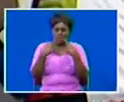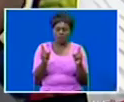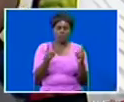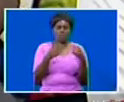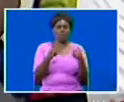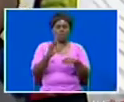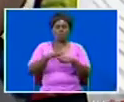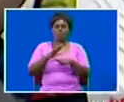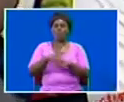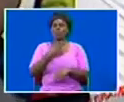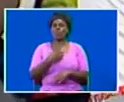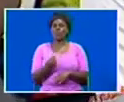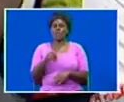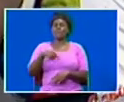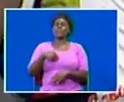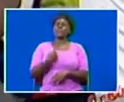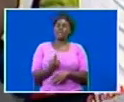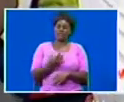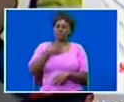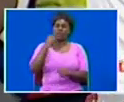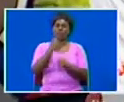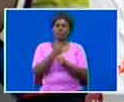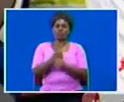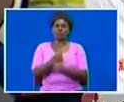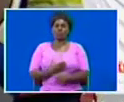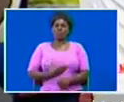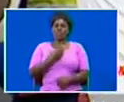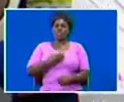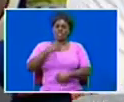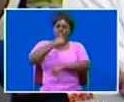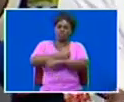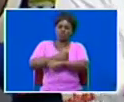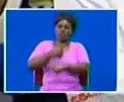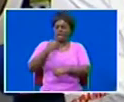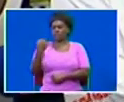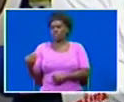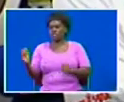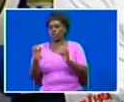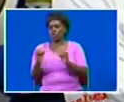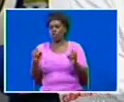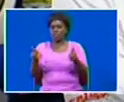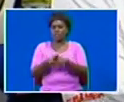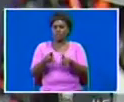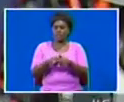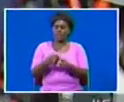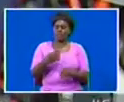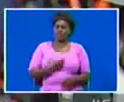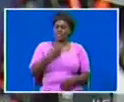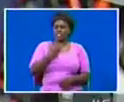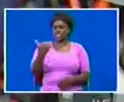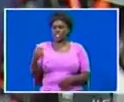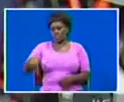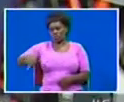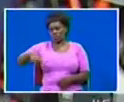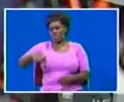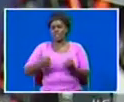know, of goodwill to them. So we would like to do that, to go to schools that we don't have scholars yet, but also to go and visit our scholars. So that's how it works. Every time we go